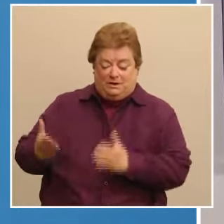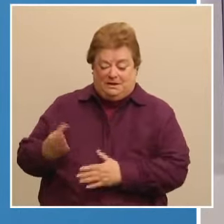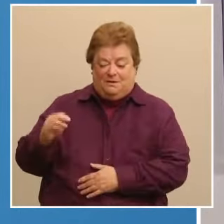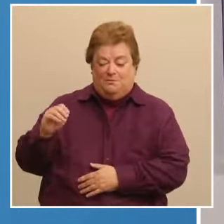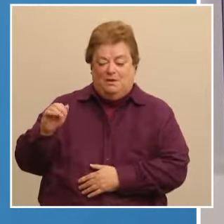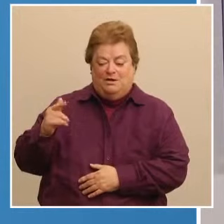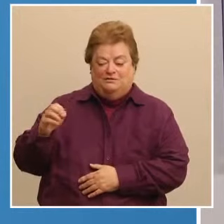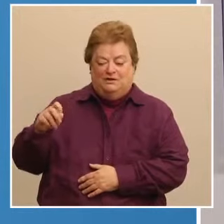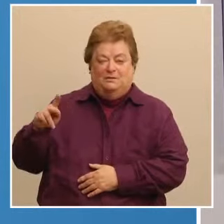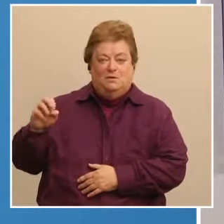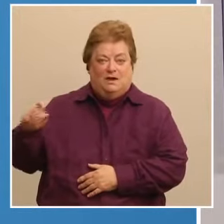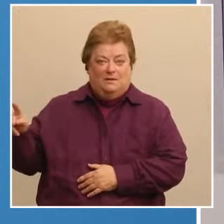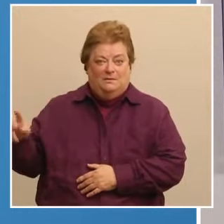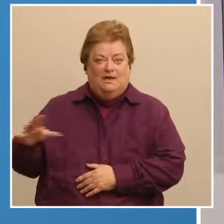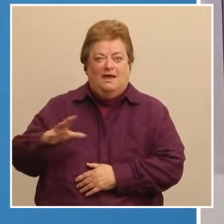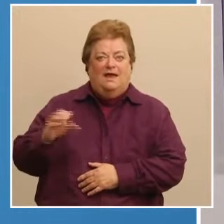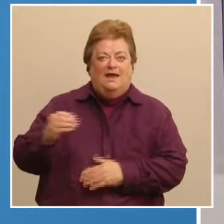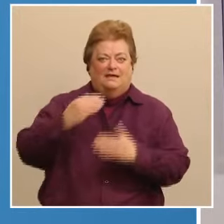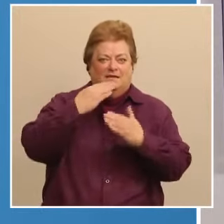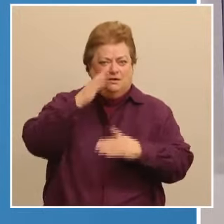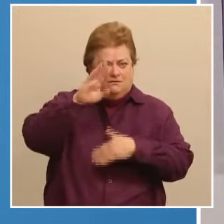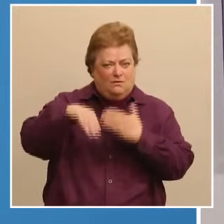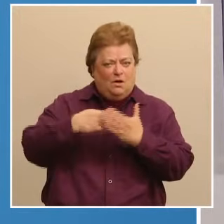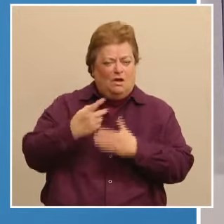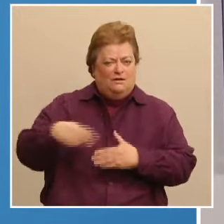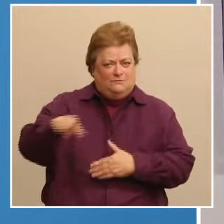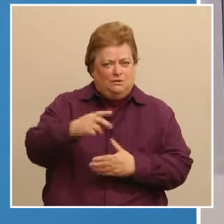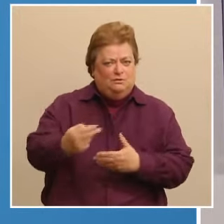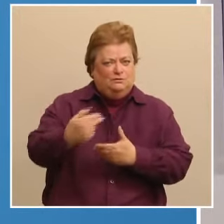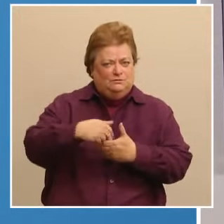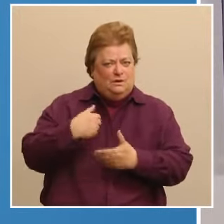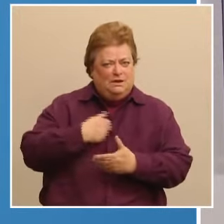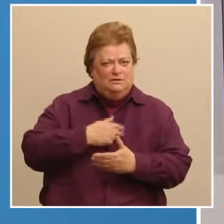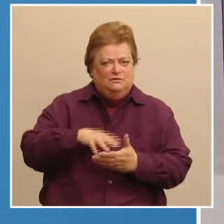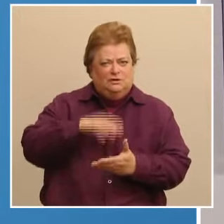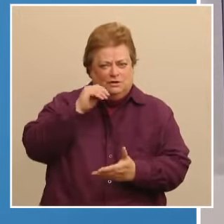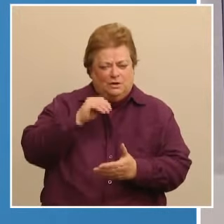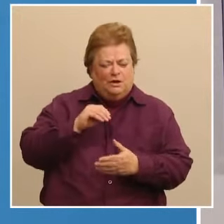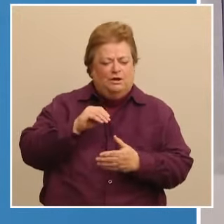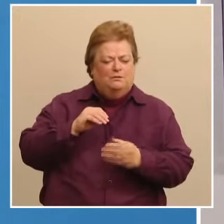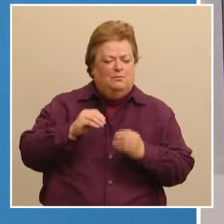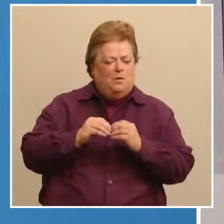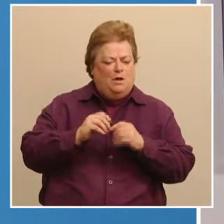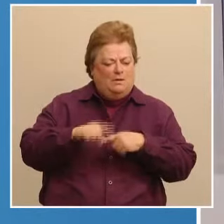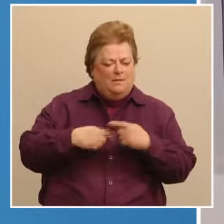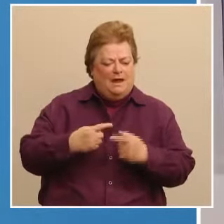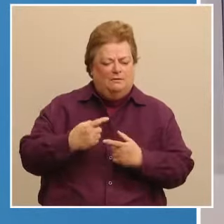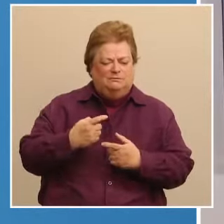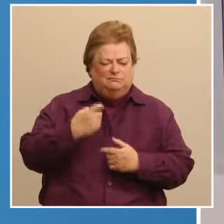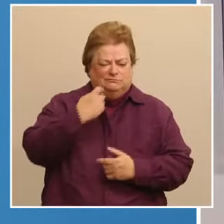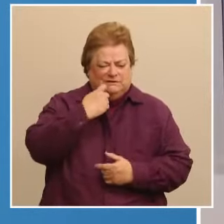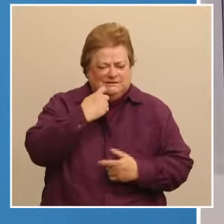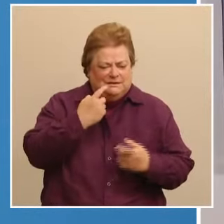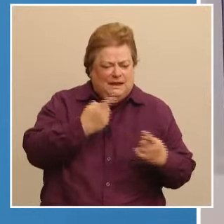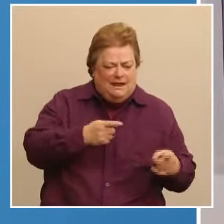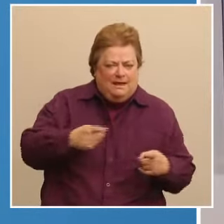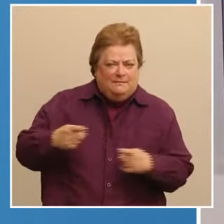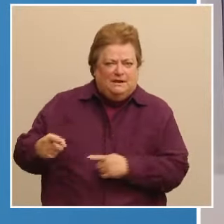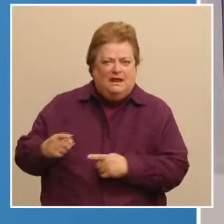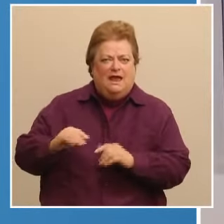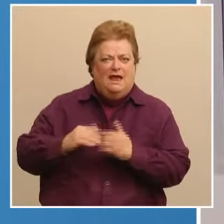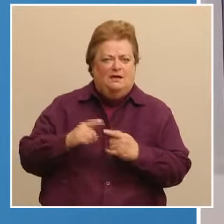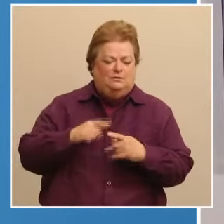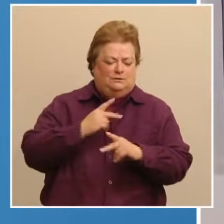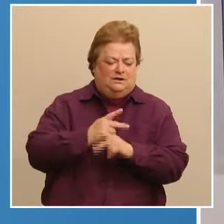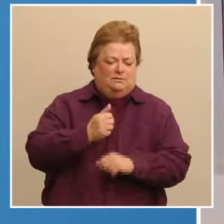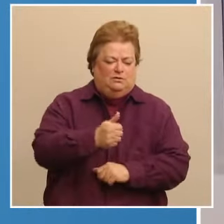Thank you so much, Margie. And thank you to all of you for tuning in to learn more about the latest local developments and how you can keep yourself and others